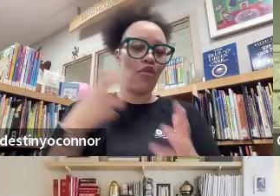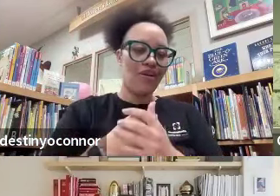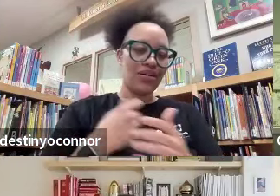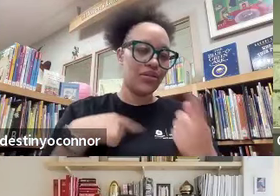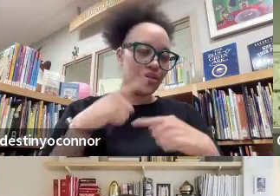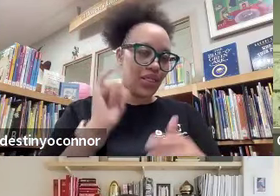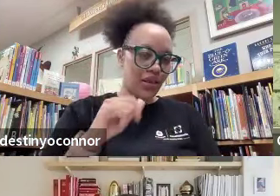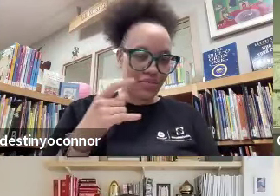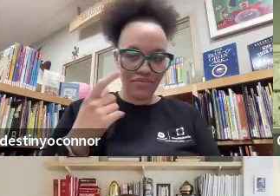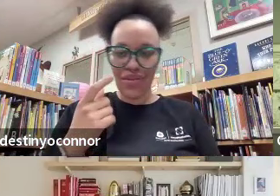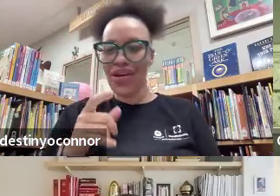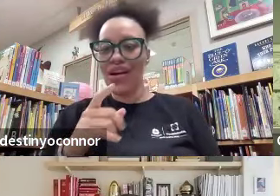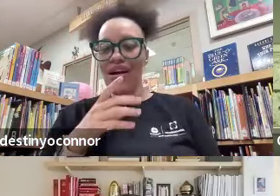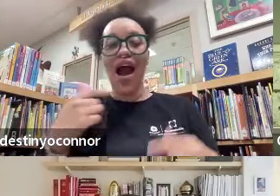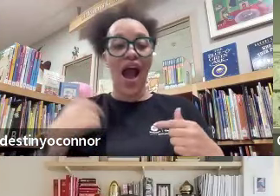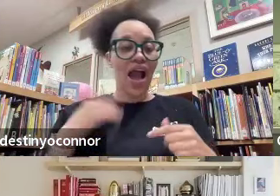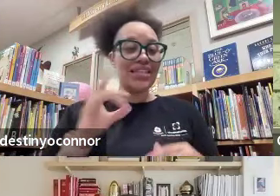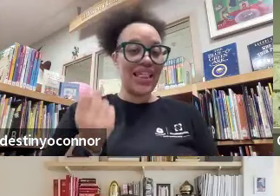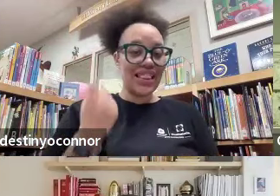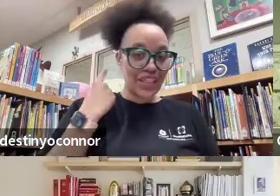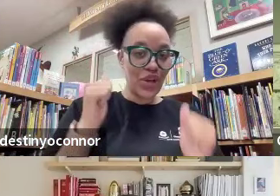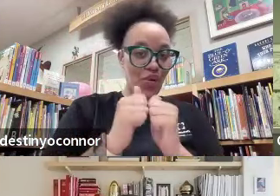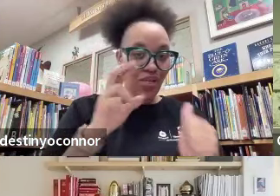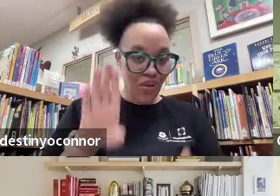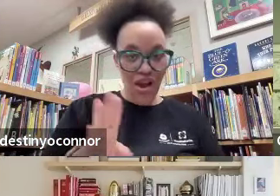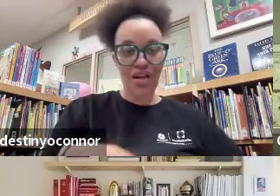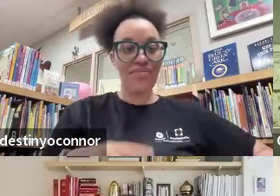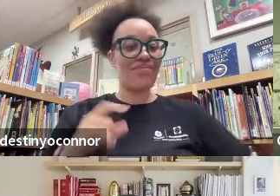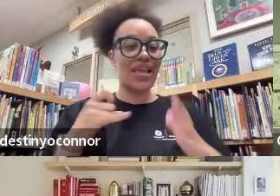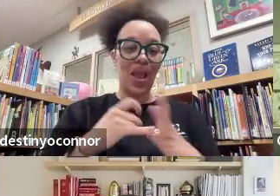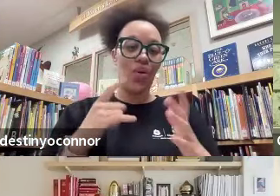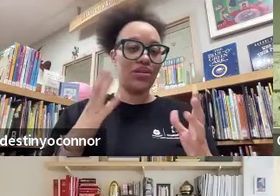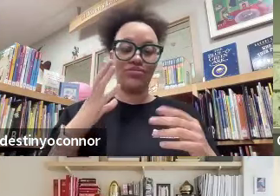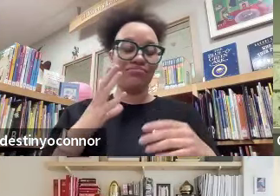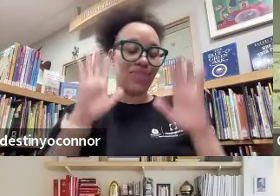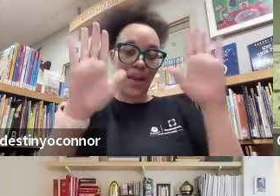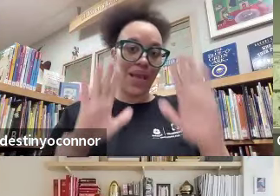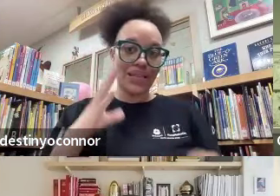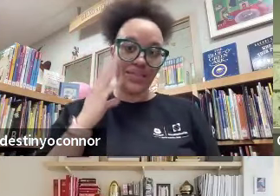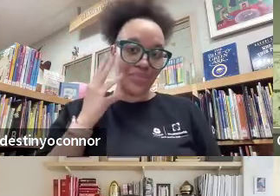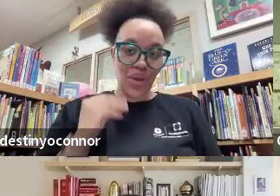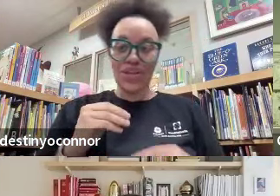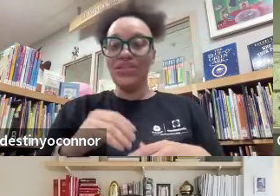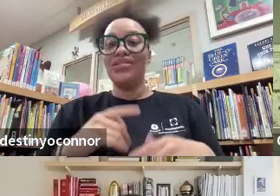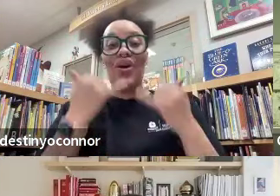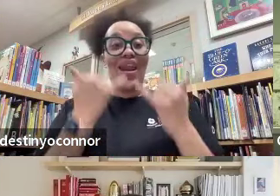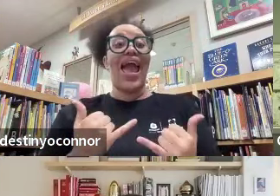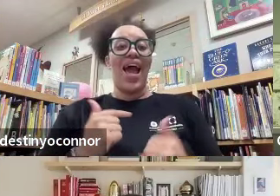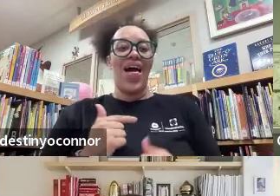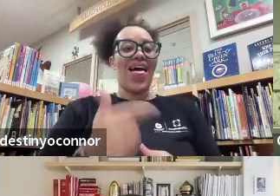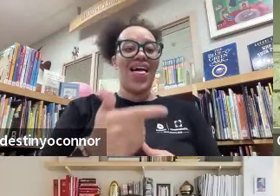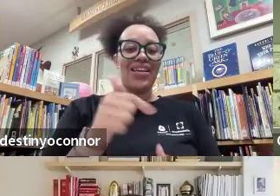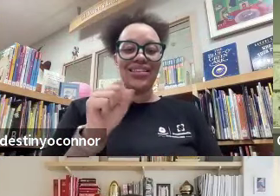KubeCon, Cube Crash. We're signing that for Cube Crash. And so Rob, that was an